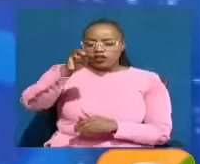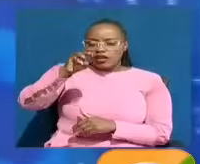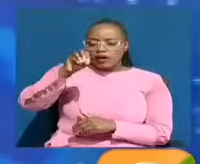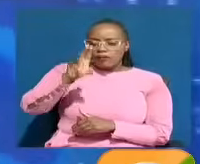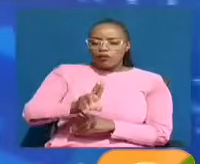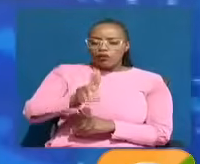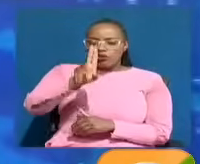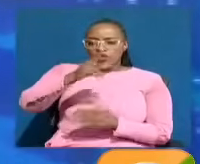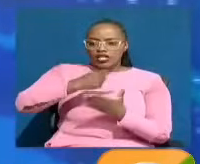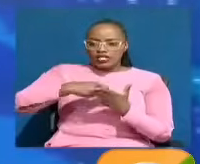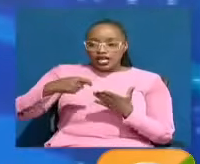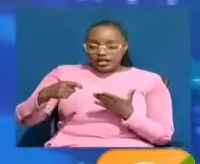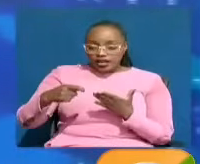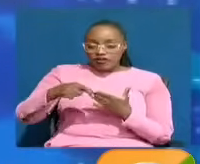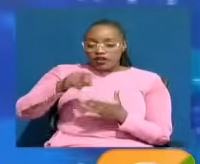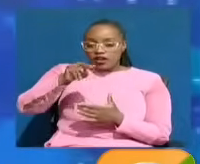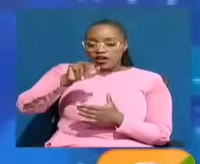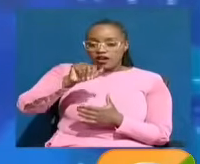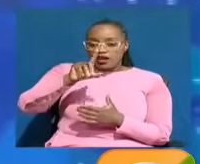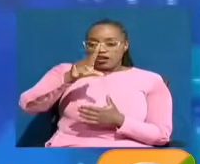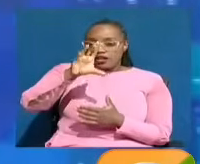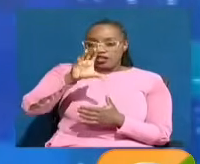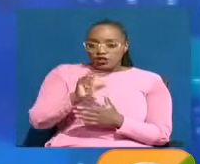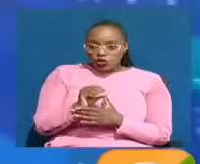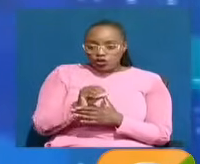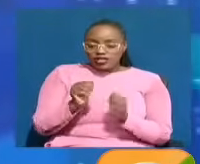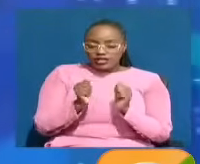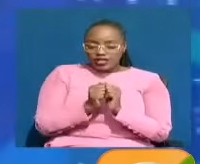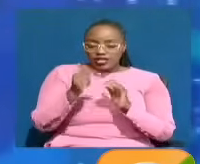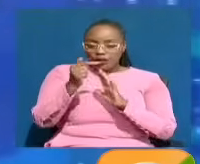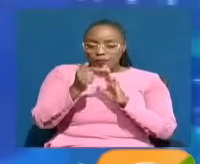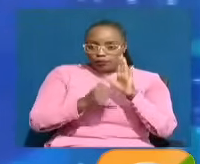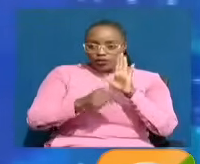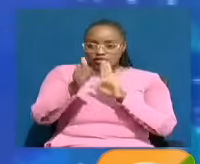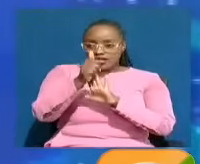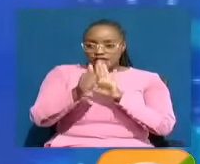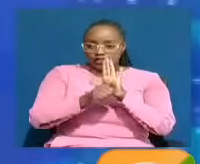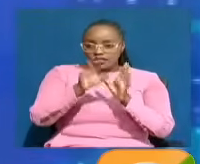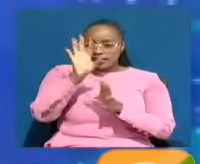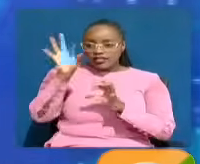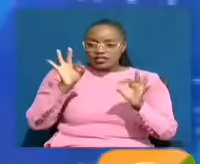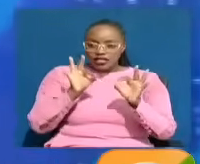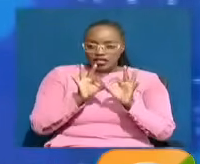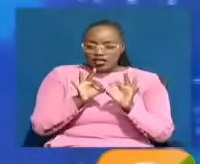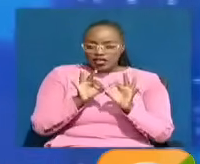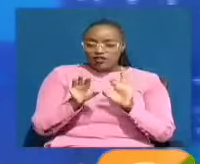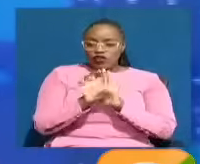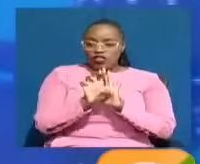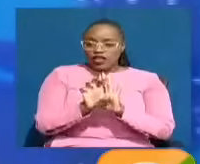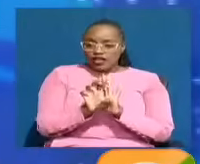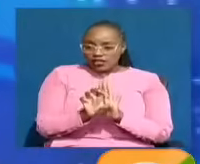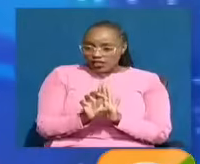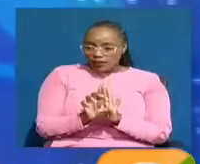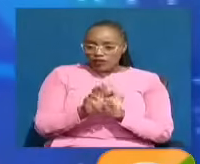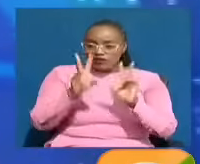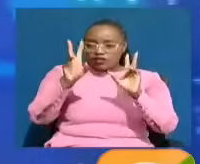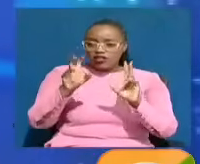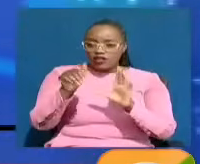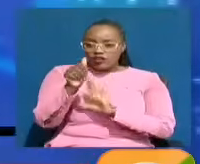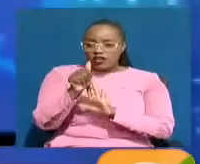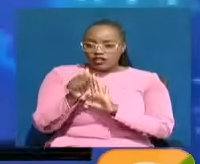itself, includes the NADCO report again and the 10-point agenda, and specific issues which are very, very key. For example, issues under